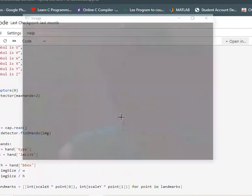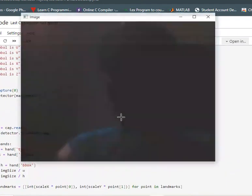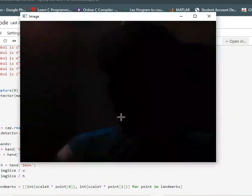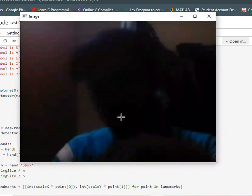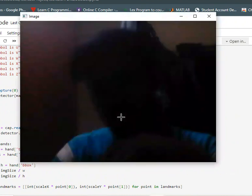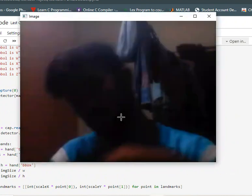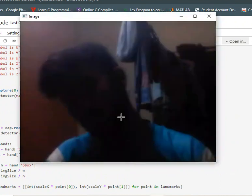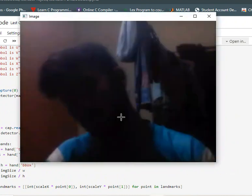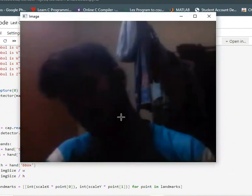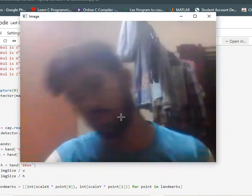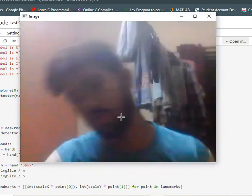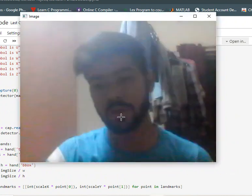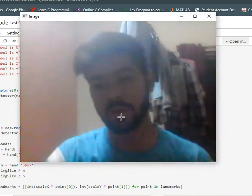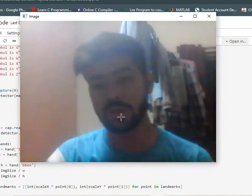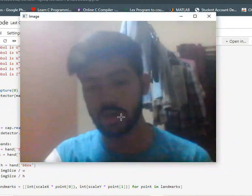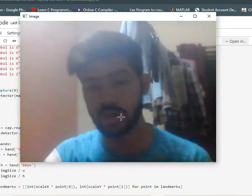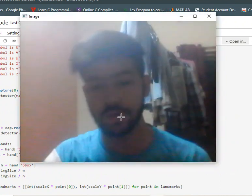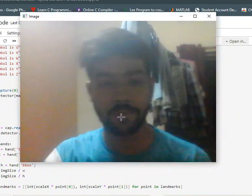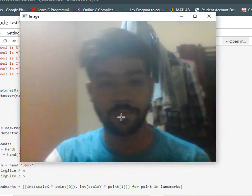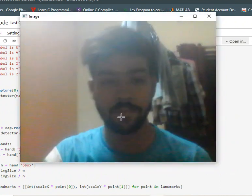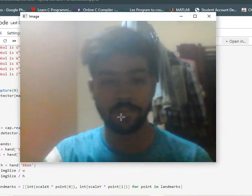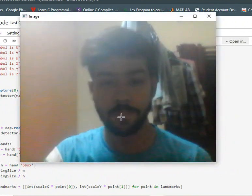Then I saw how to convert